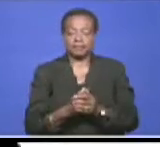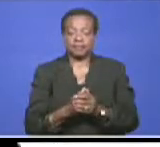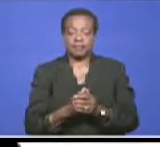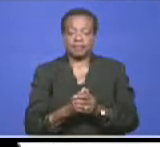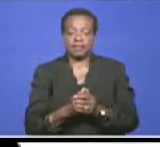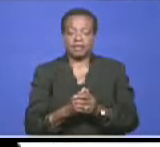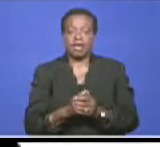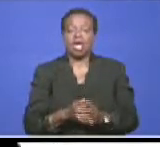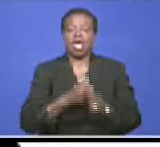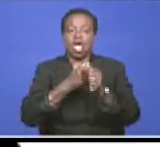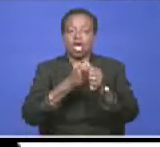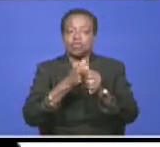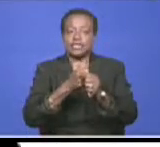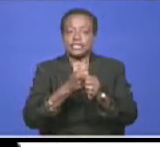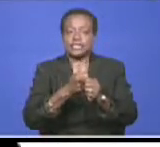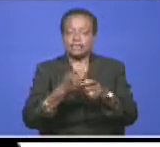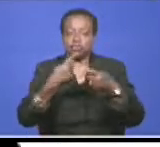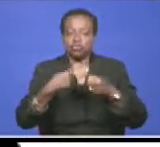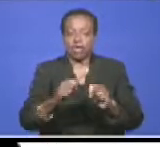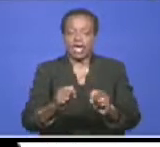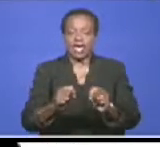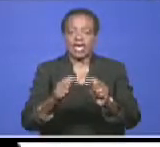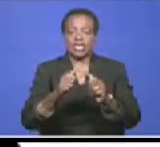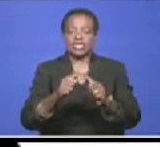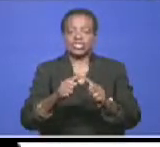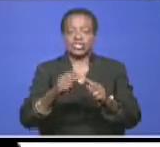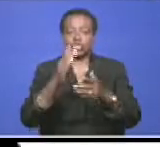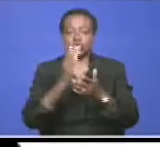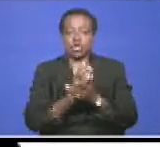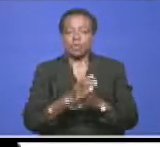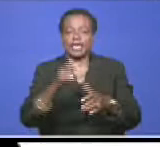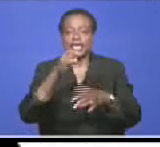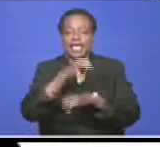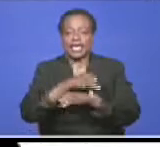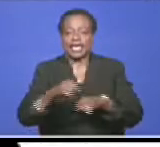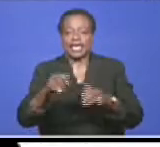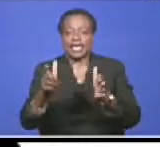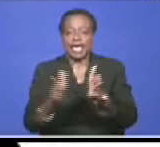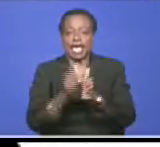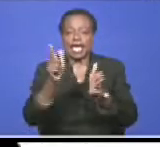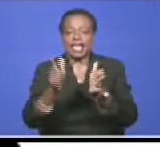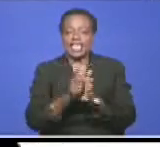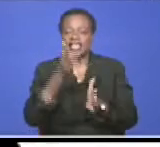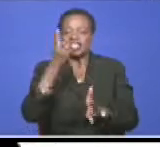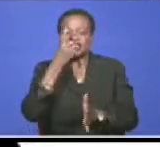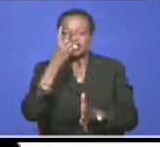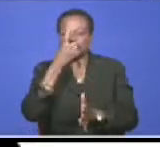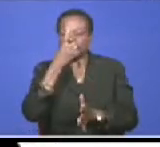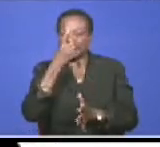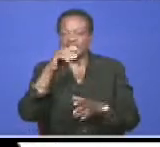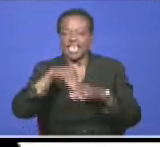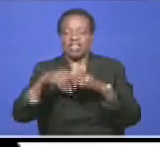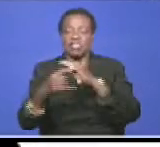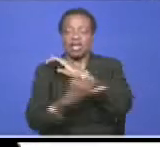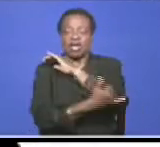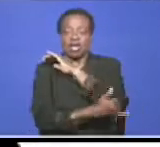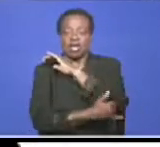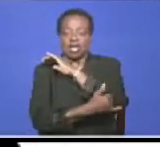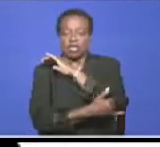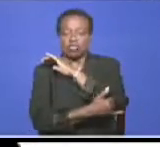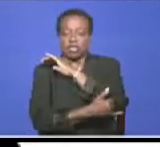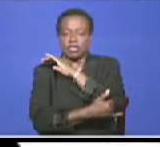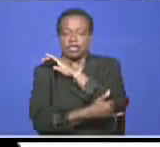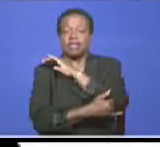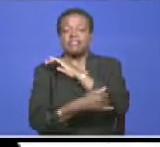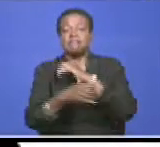With an aggressive attempt to crack down on illegal dental operations here in the country, the Bahamas Dental Council has been successful in uncovering at